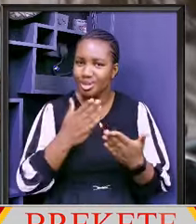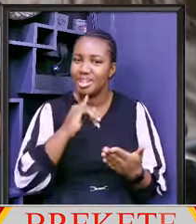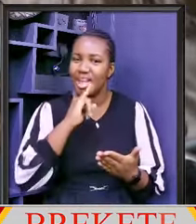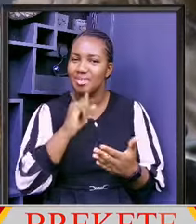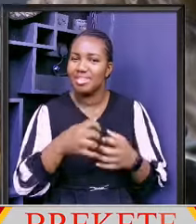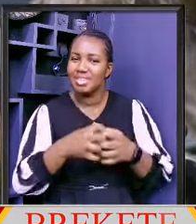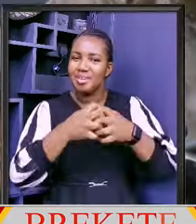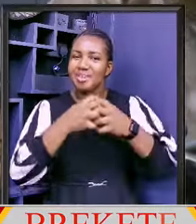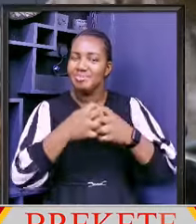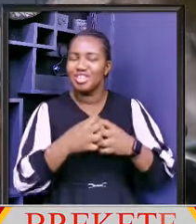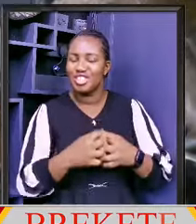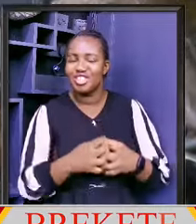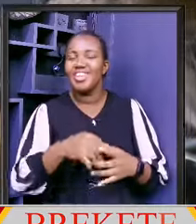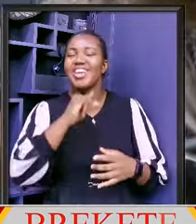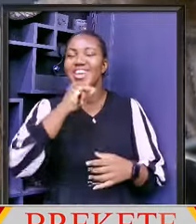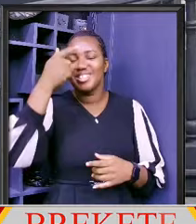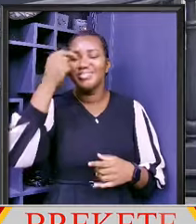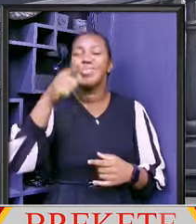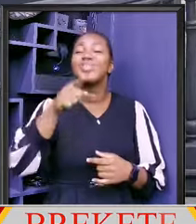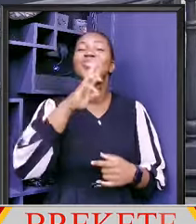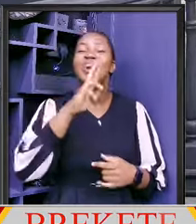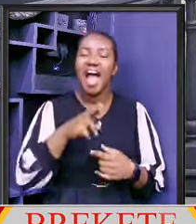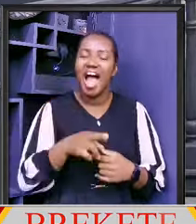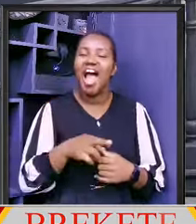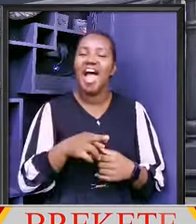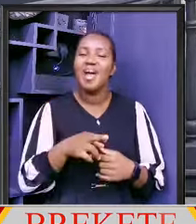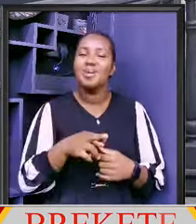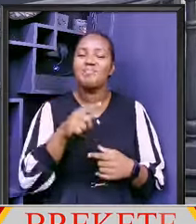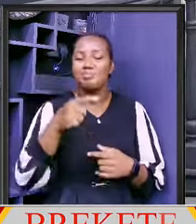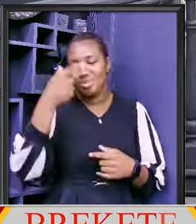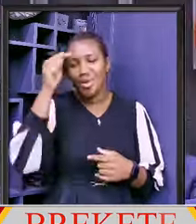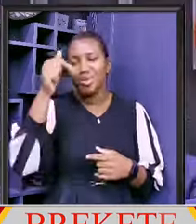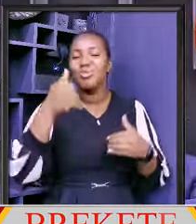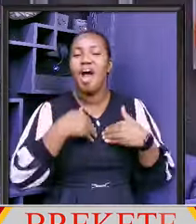Because na machine you derive. You are the drive.